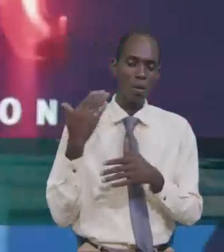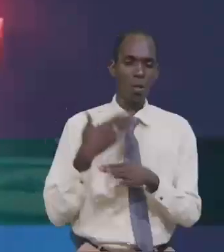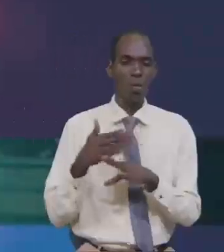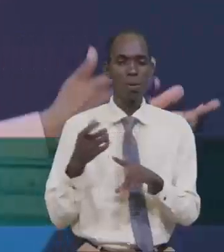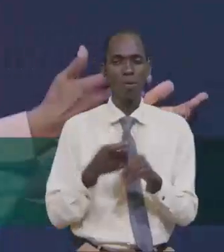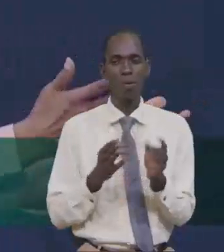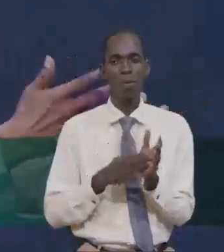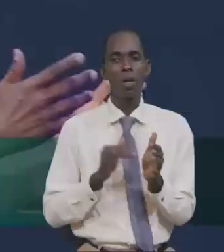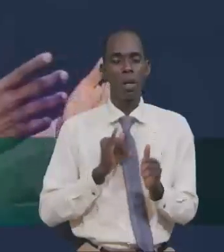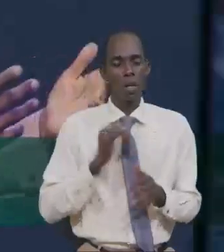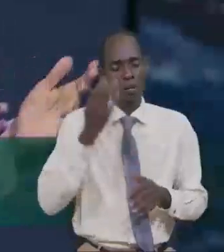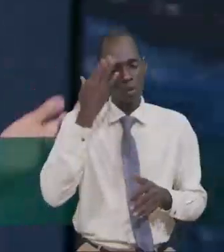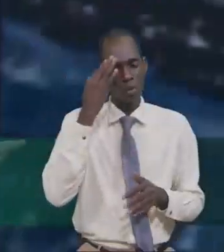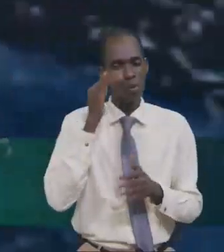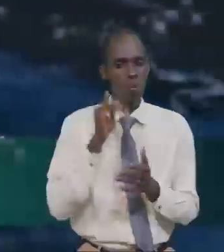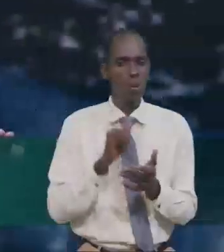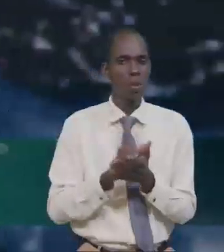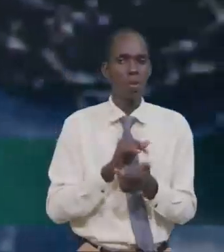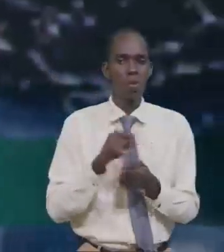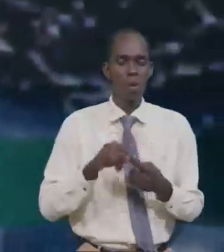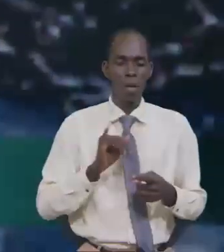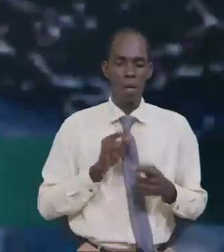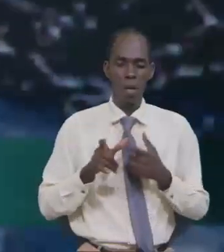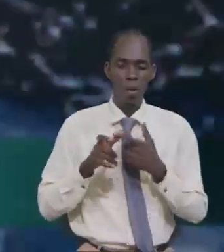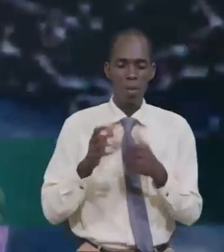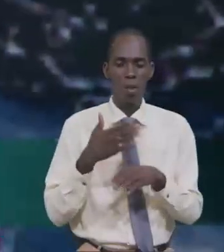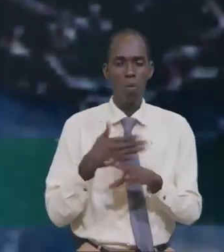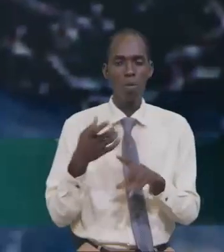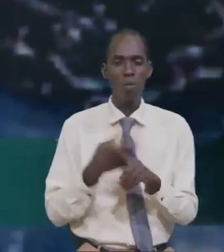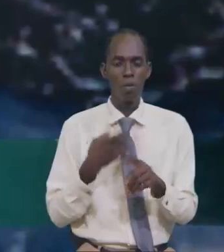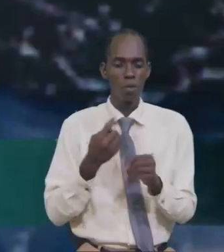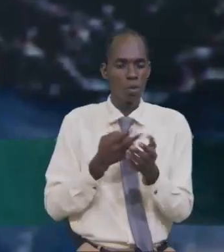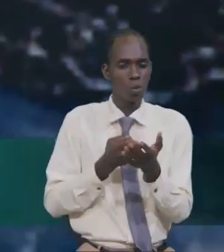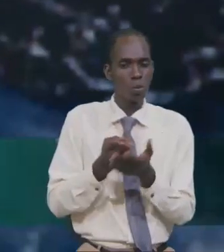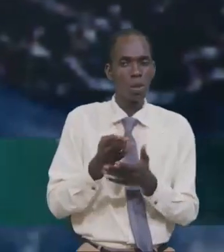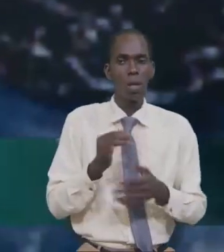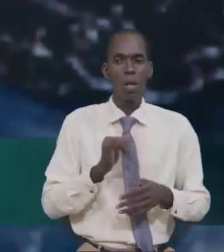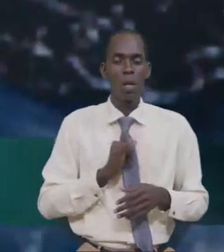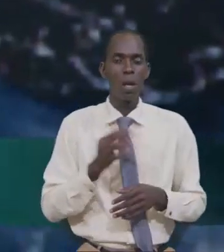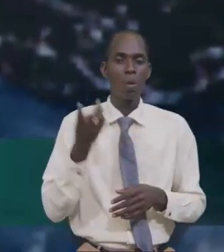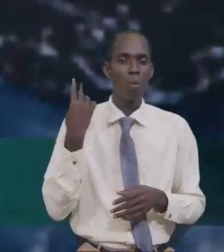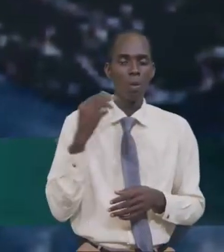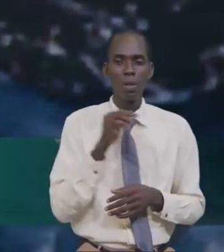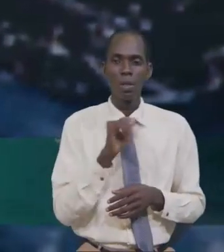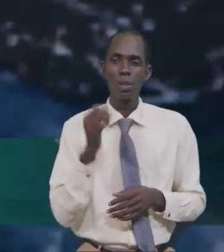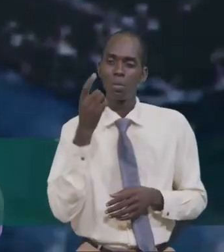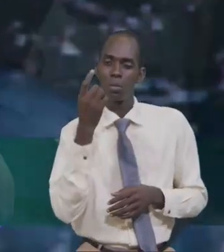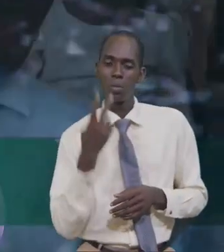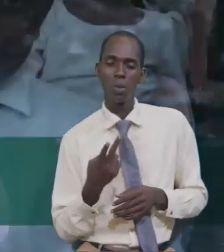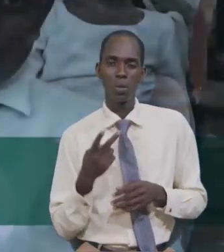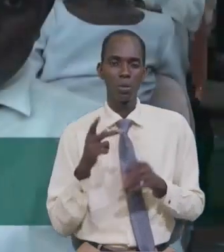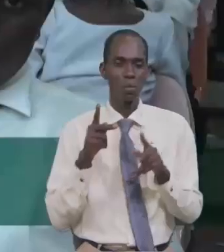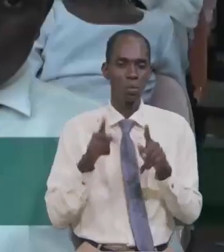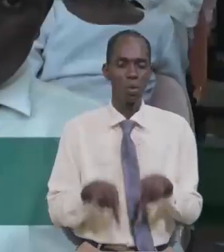mediocre, but it's prodigality that brought me to that stage of a mediocre. But